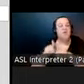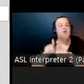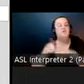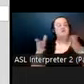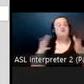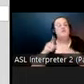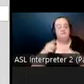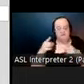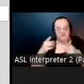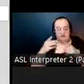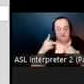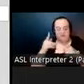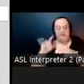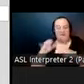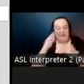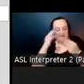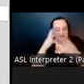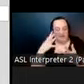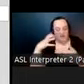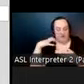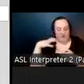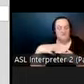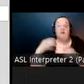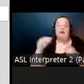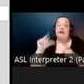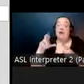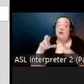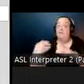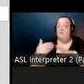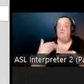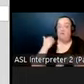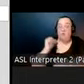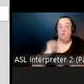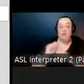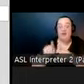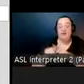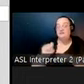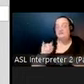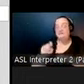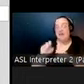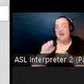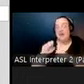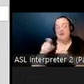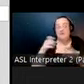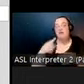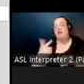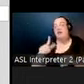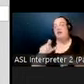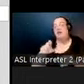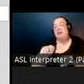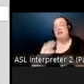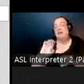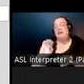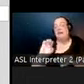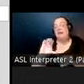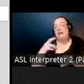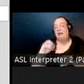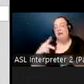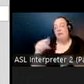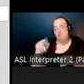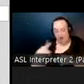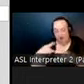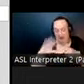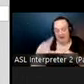public information officer. Aaron previously worked as site manager at Glen Echo Park and the Clara Barton National